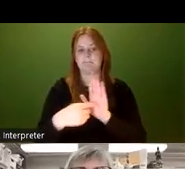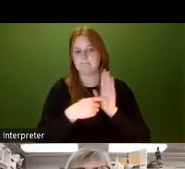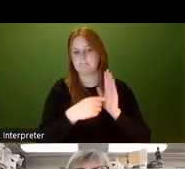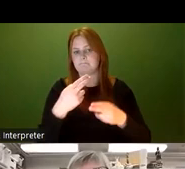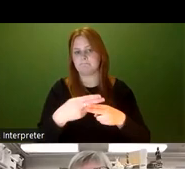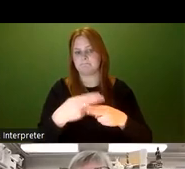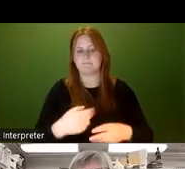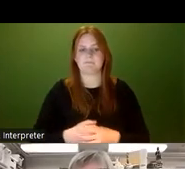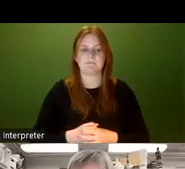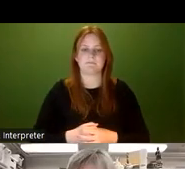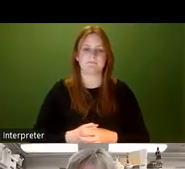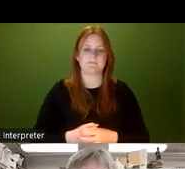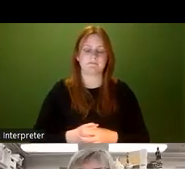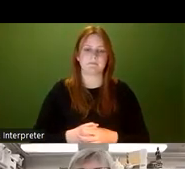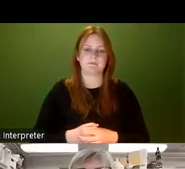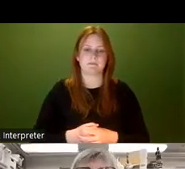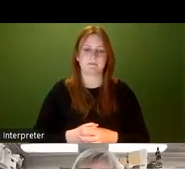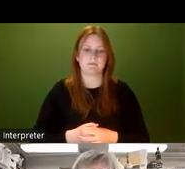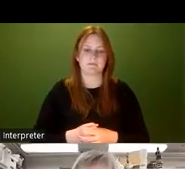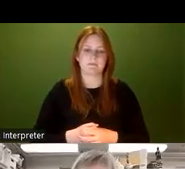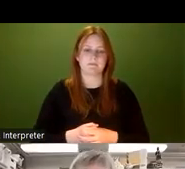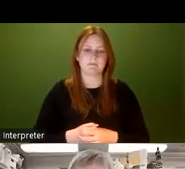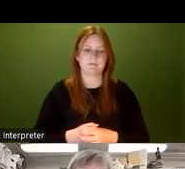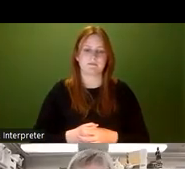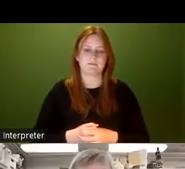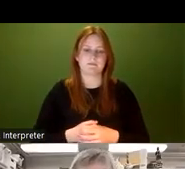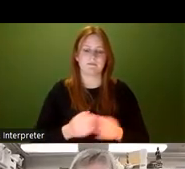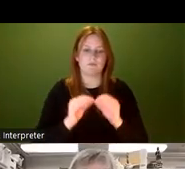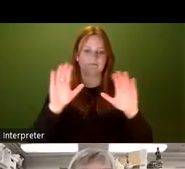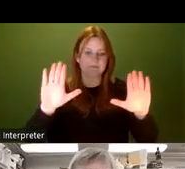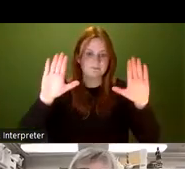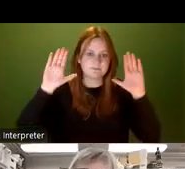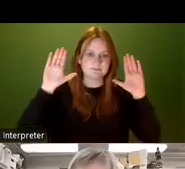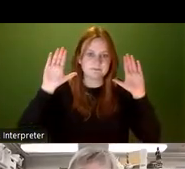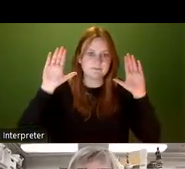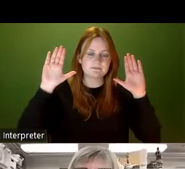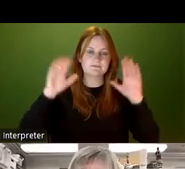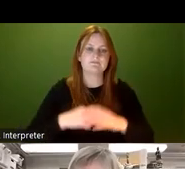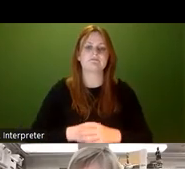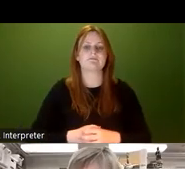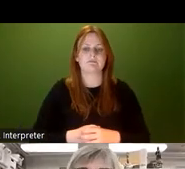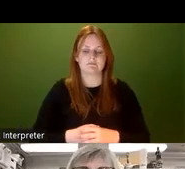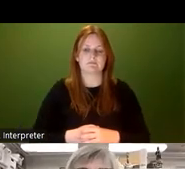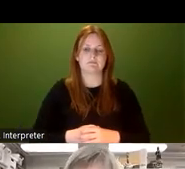series, and a close-up. So again, I'm doing a lot of